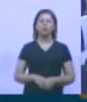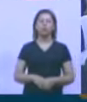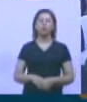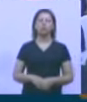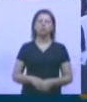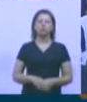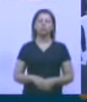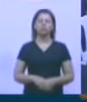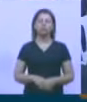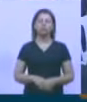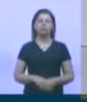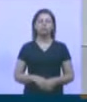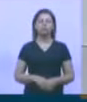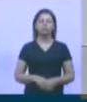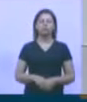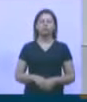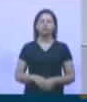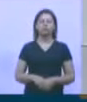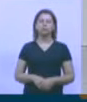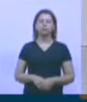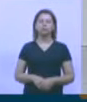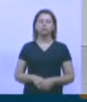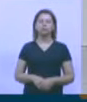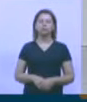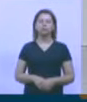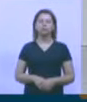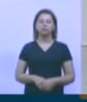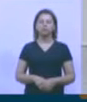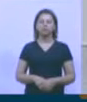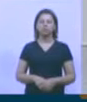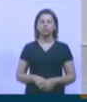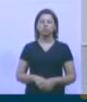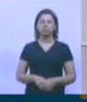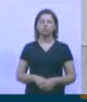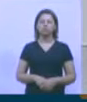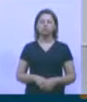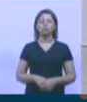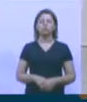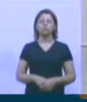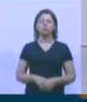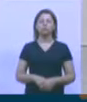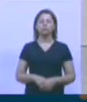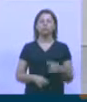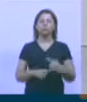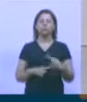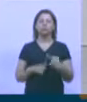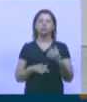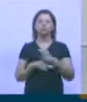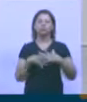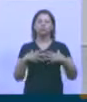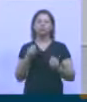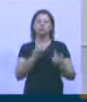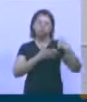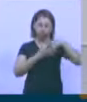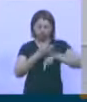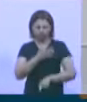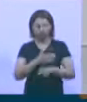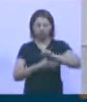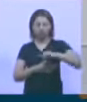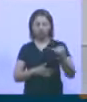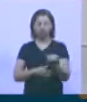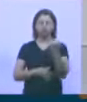necessary? Why is inner healing important and even necessary? Por que a cura interior é importante até